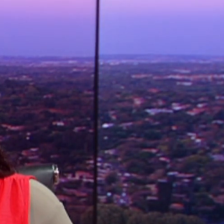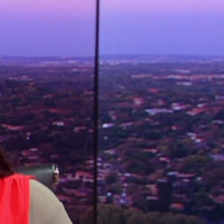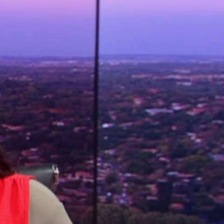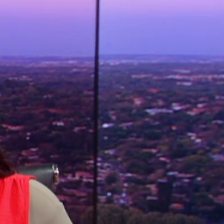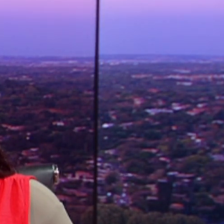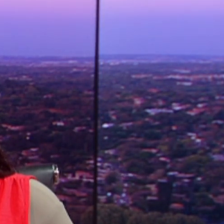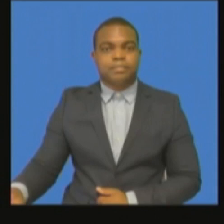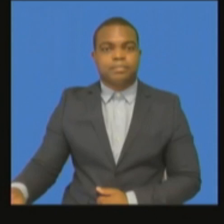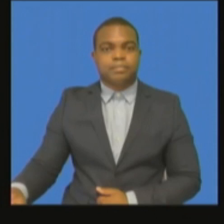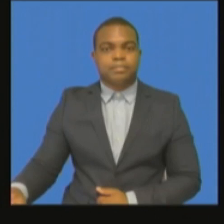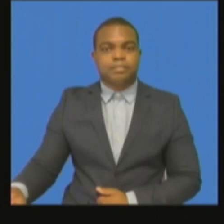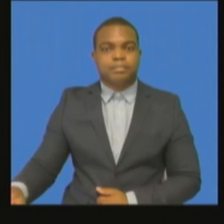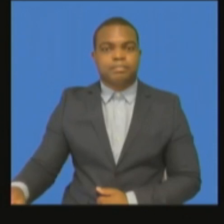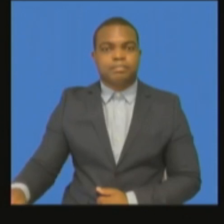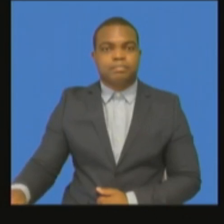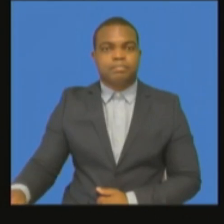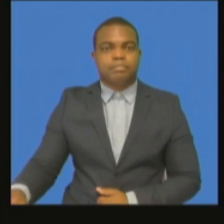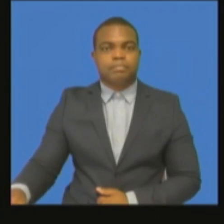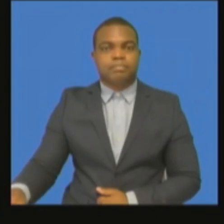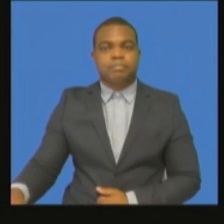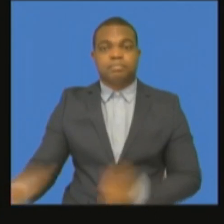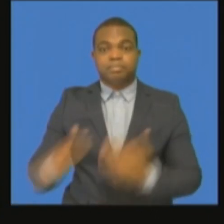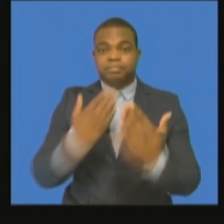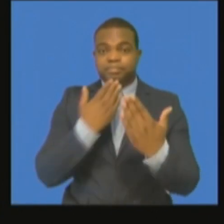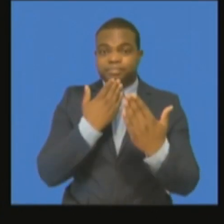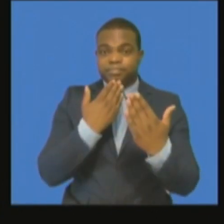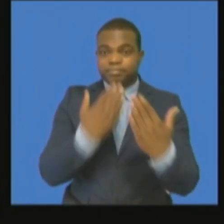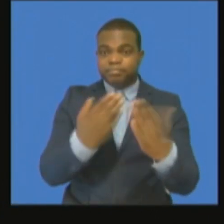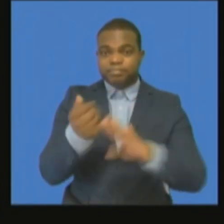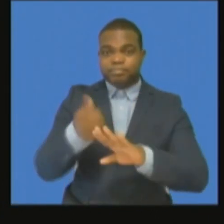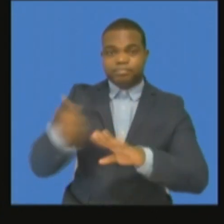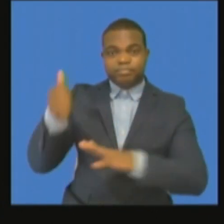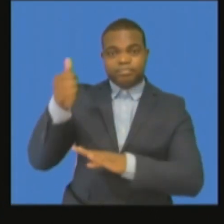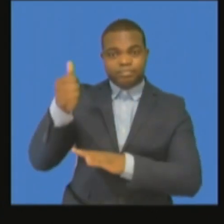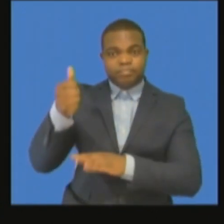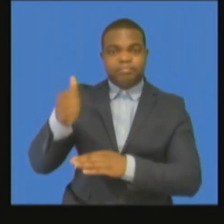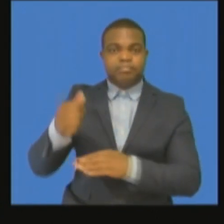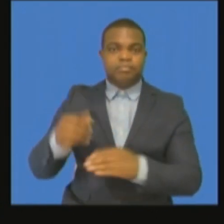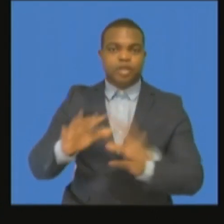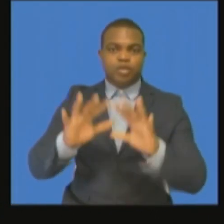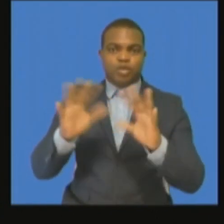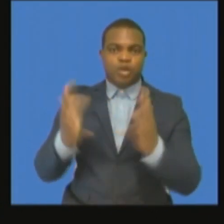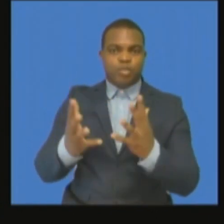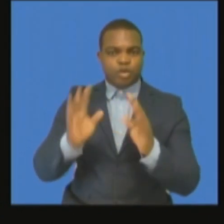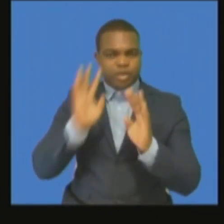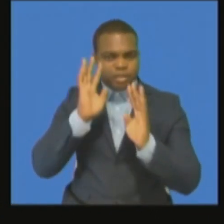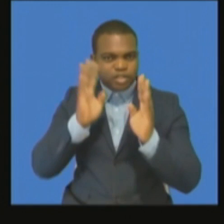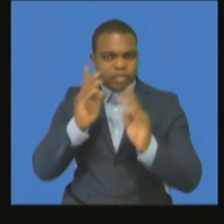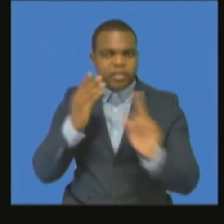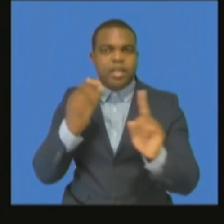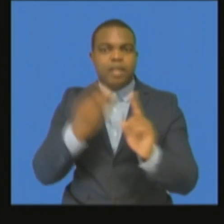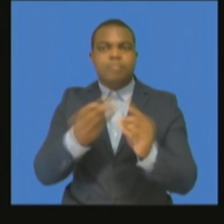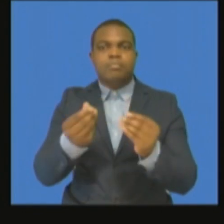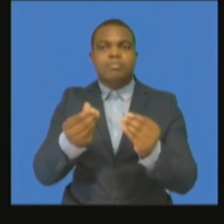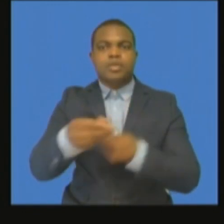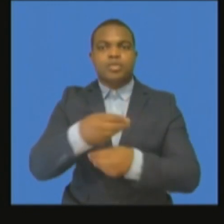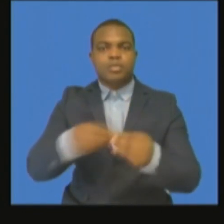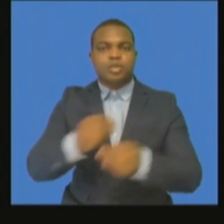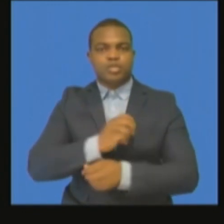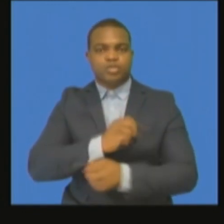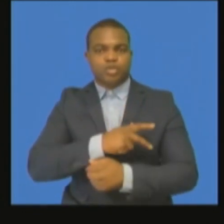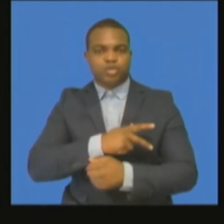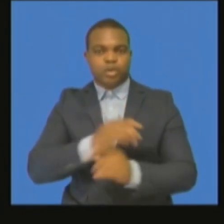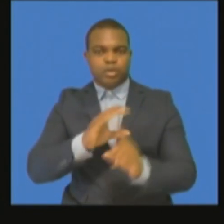The person I would like to invite is His Excellency Thabo Mbeki, Chair of the High-Level Panel